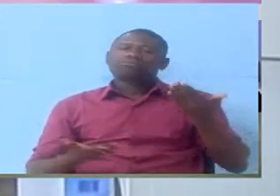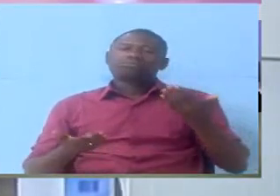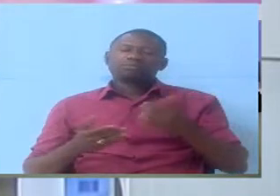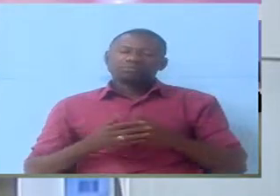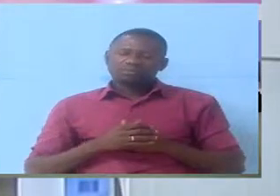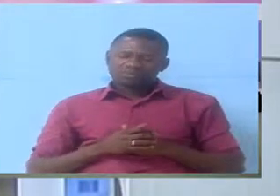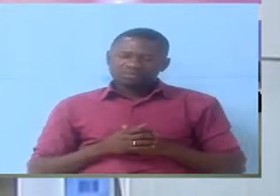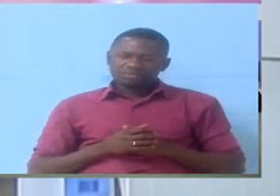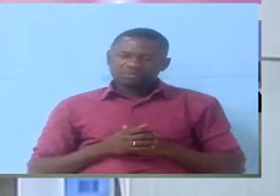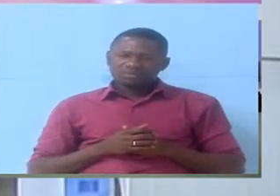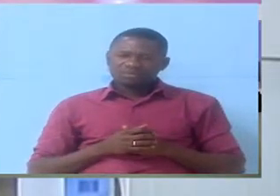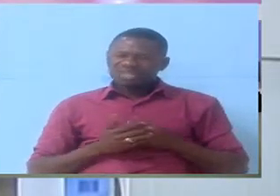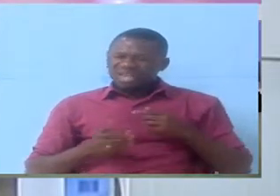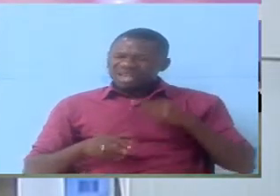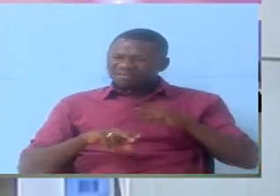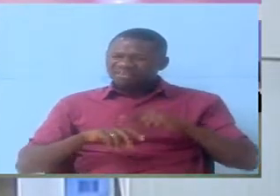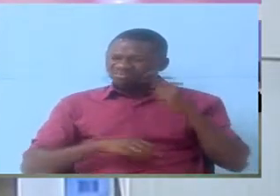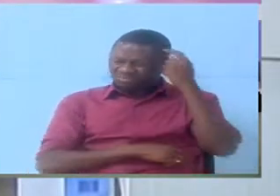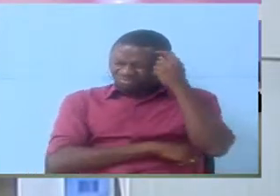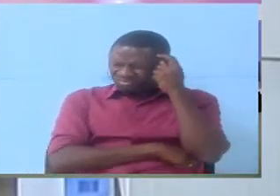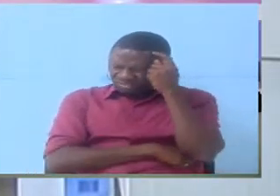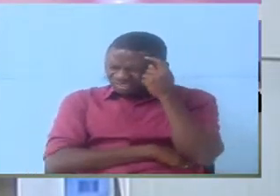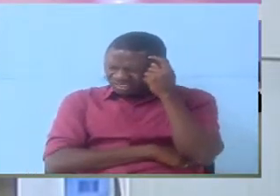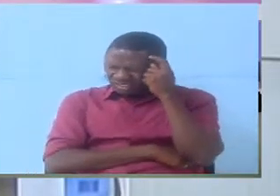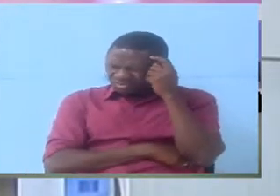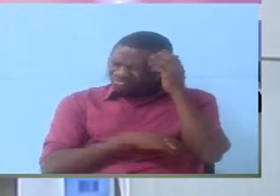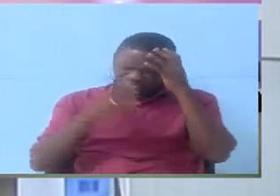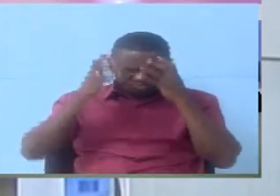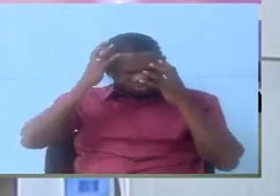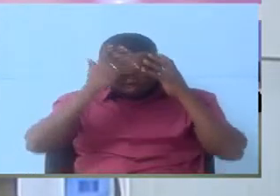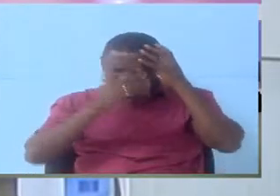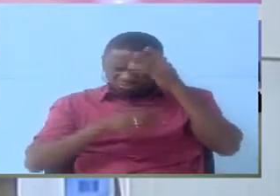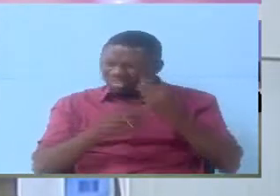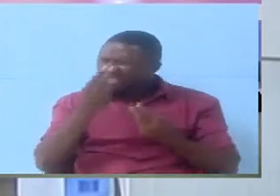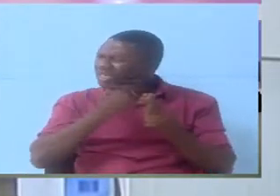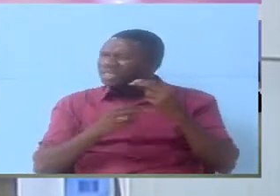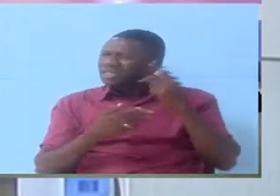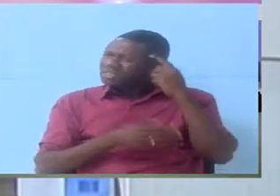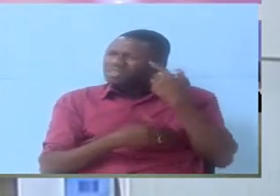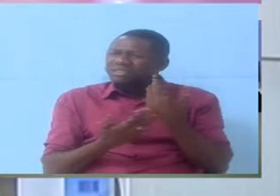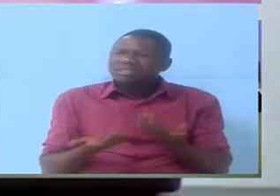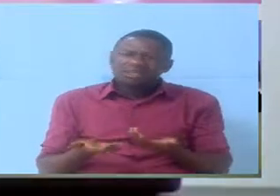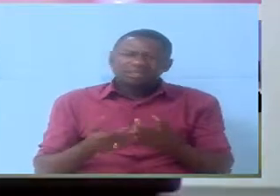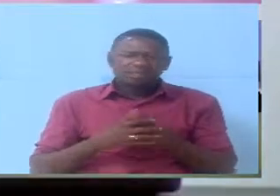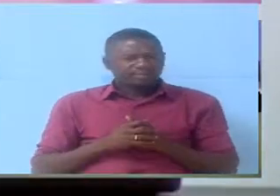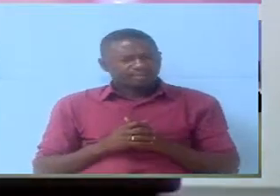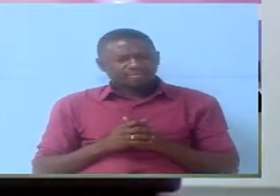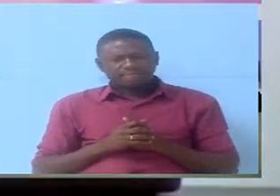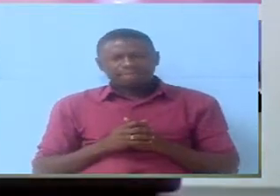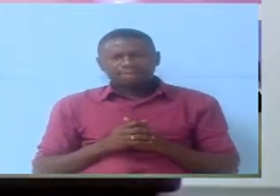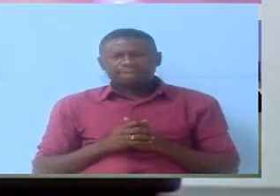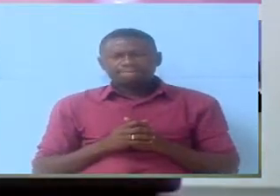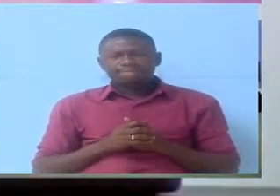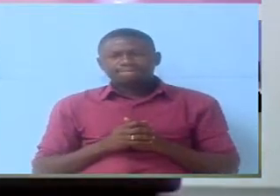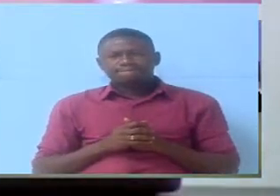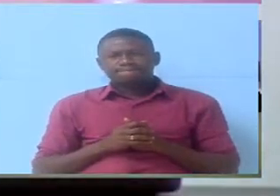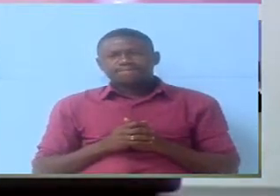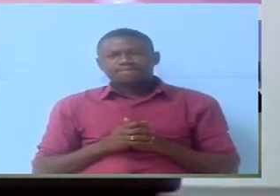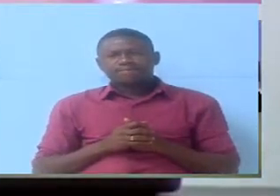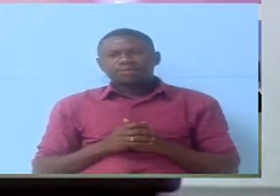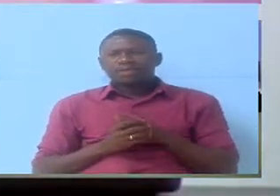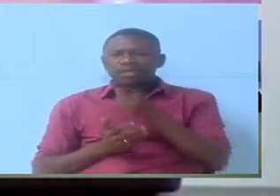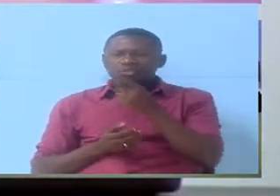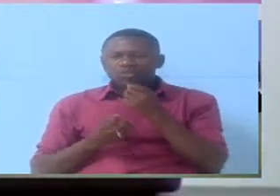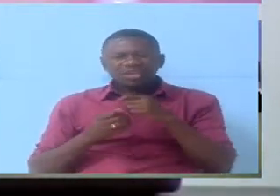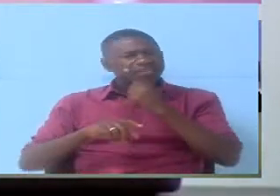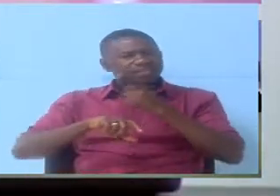So I was kind of confused yet again. Did you at any point in time tell him that you are